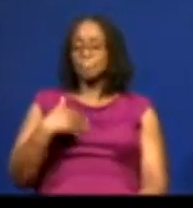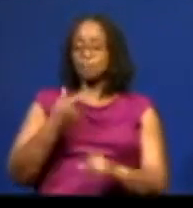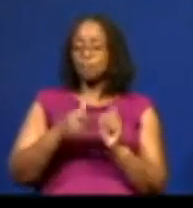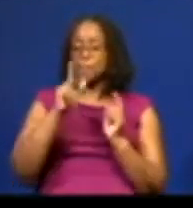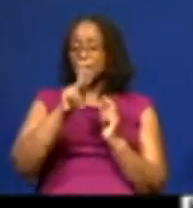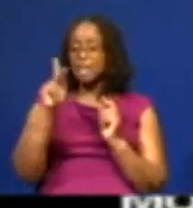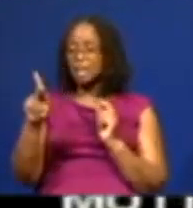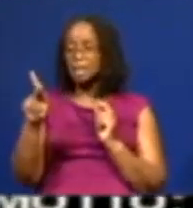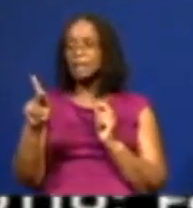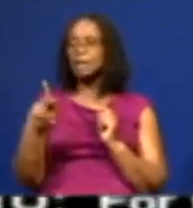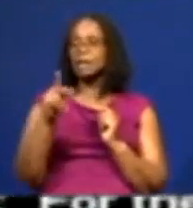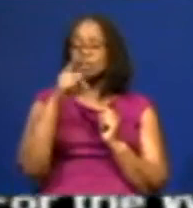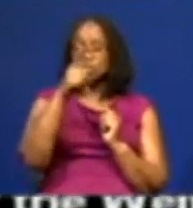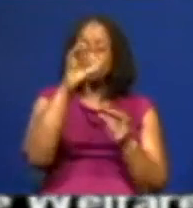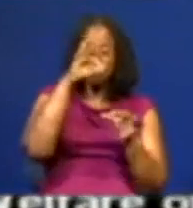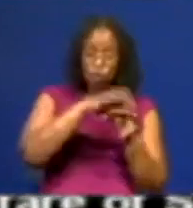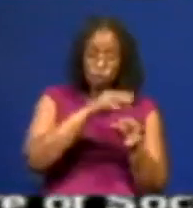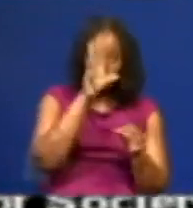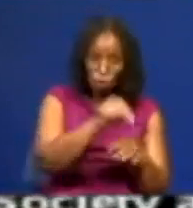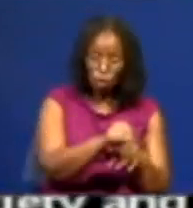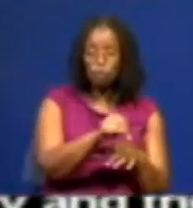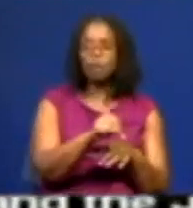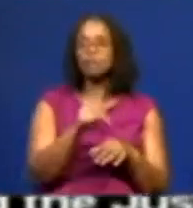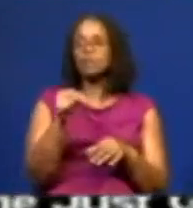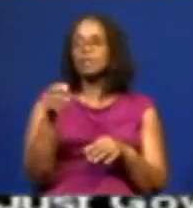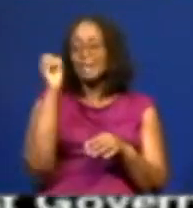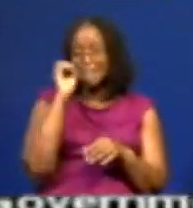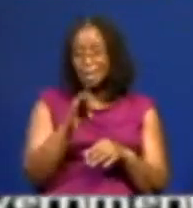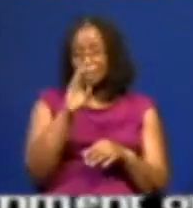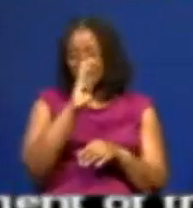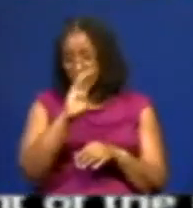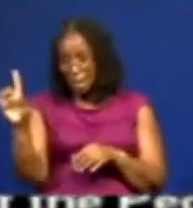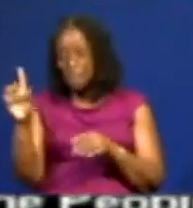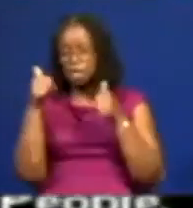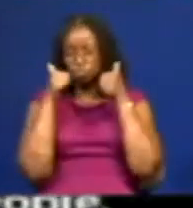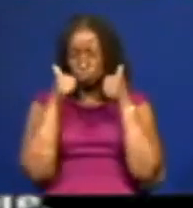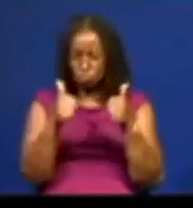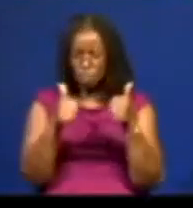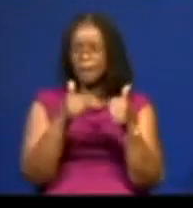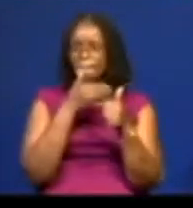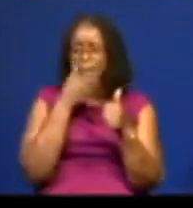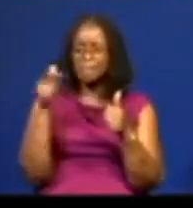the other side, you will vote no. So, Mr. Speaker, if this bill is good, let's do